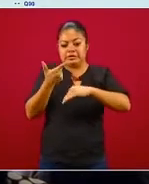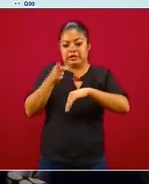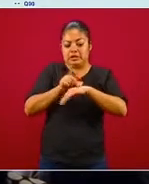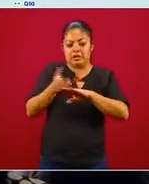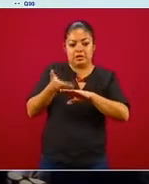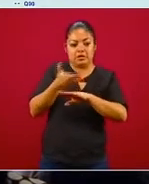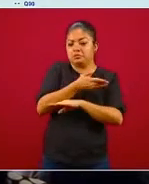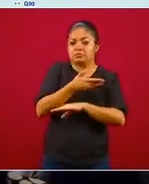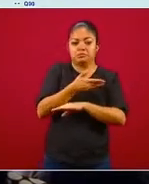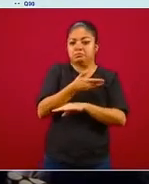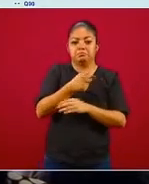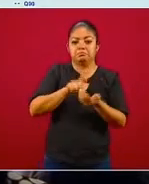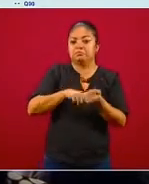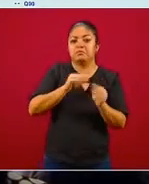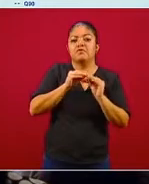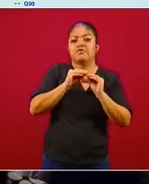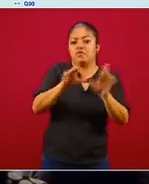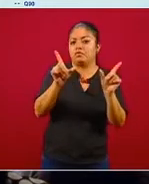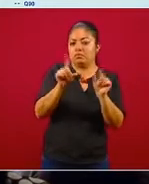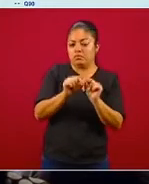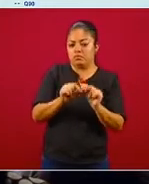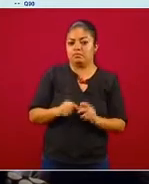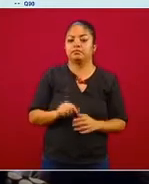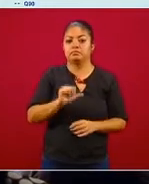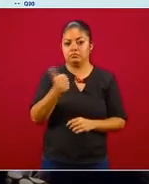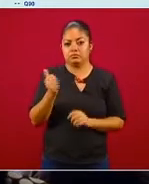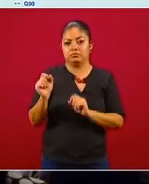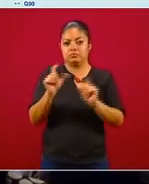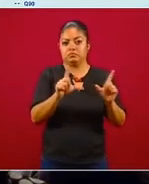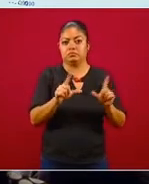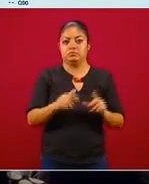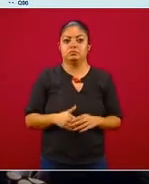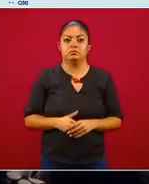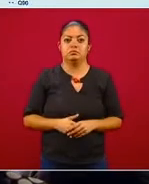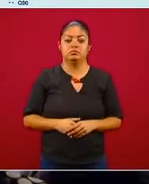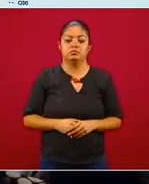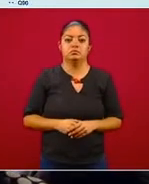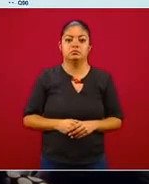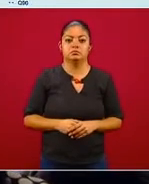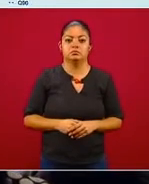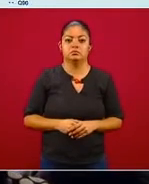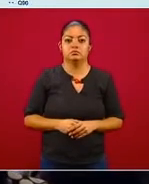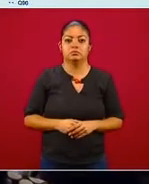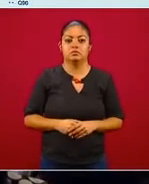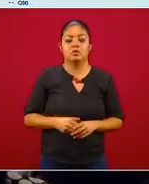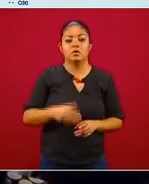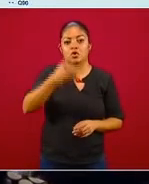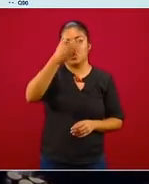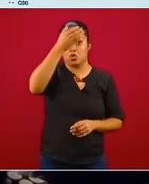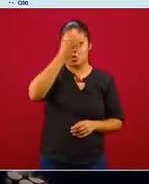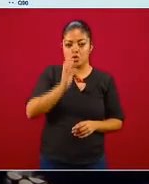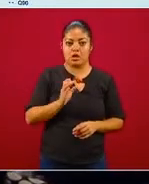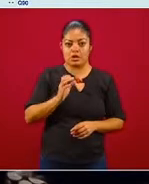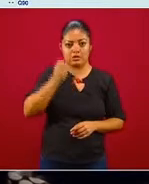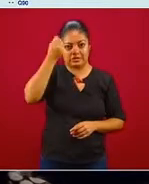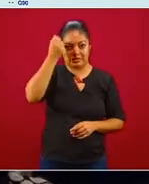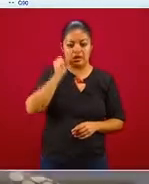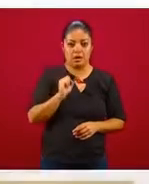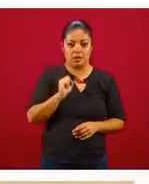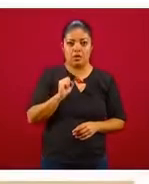And this pattern is the same even if we don't take into account the last 5 to 7